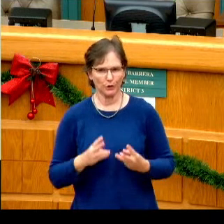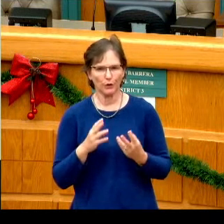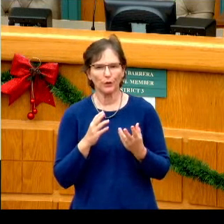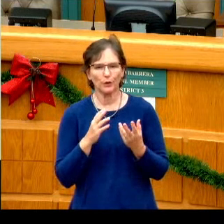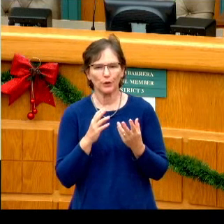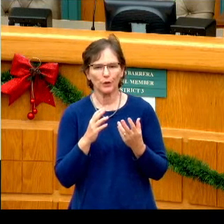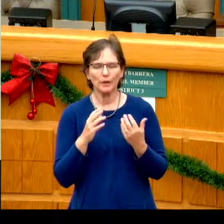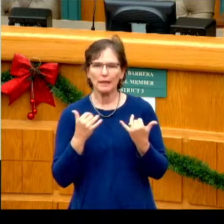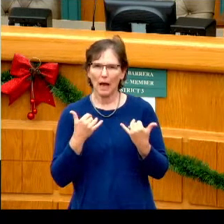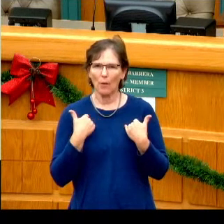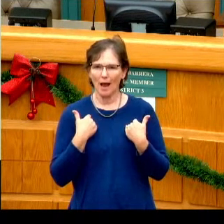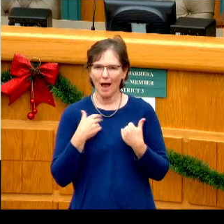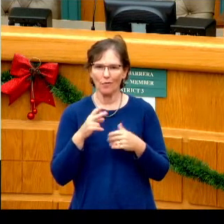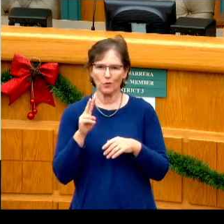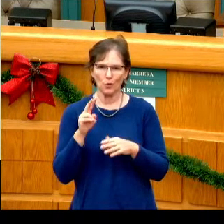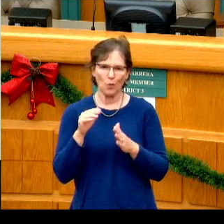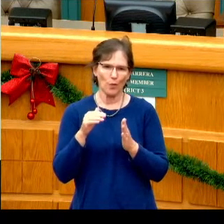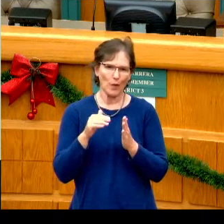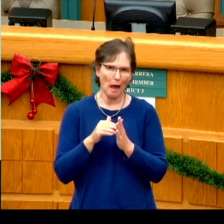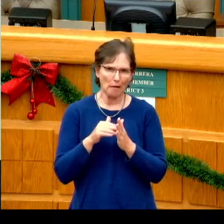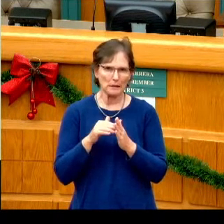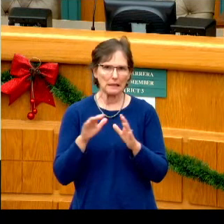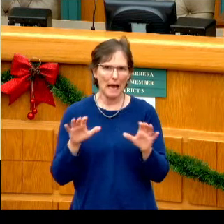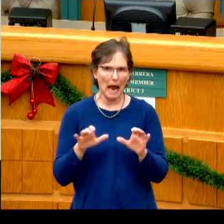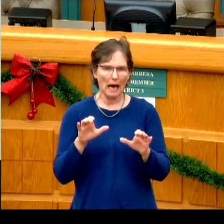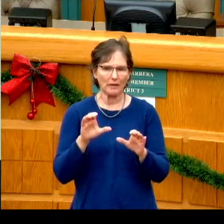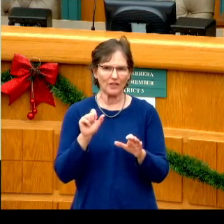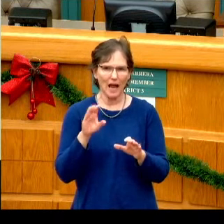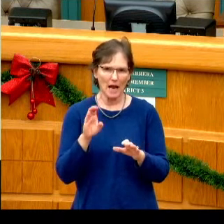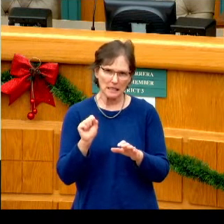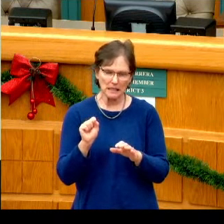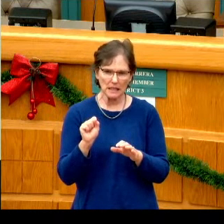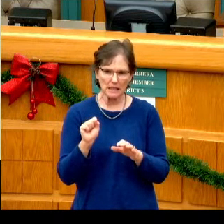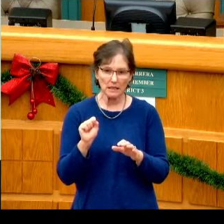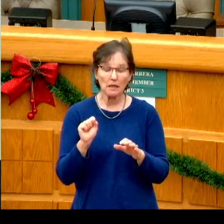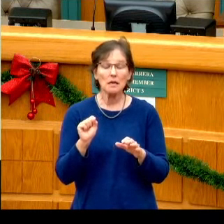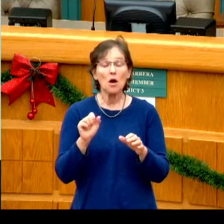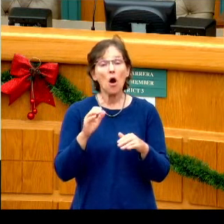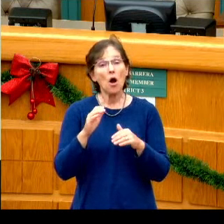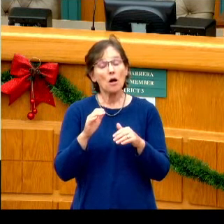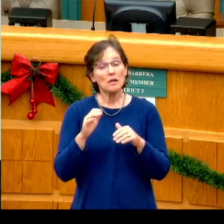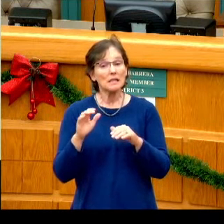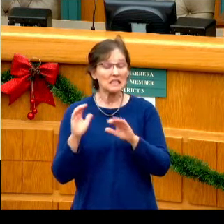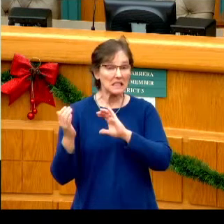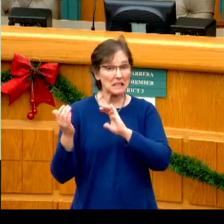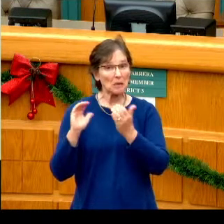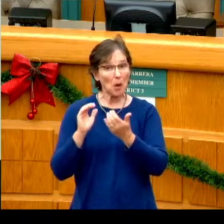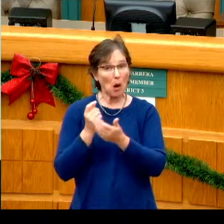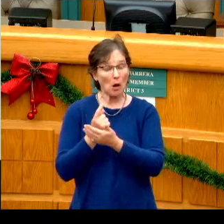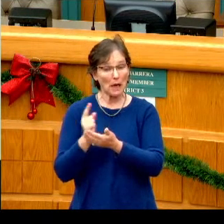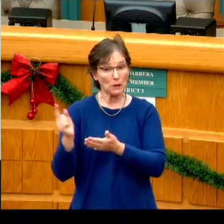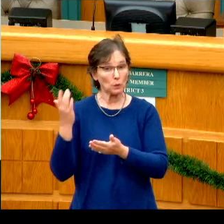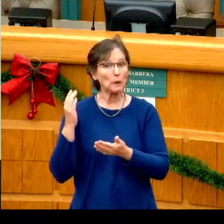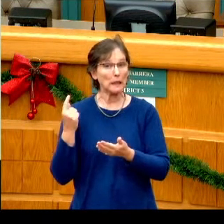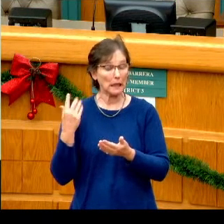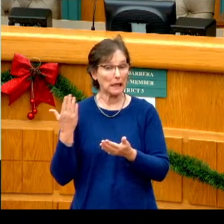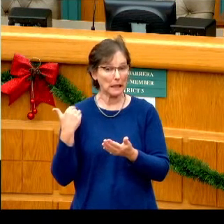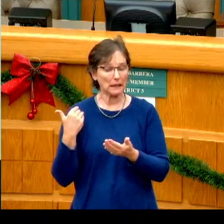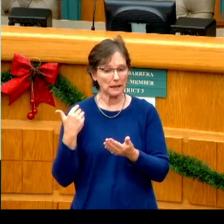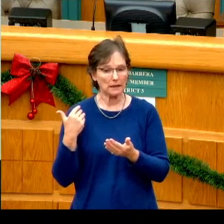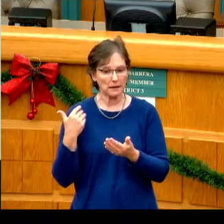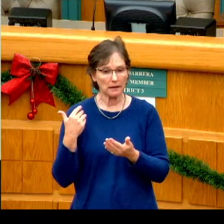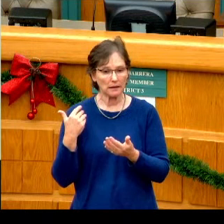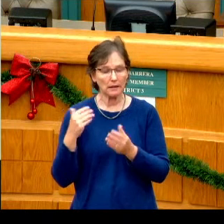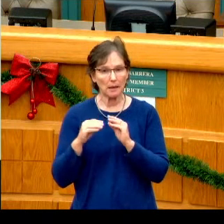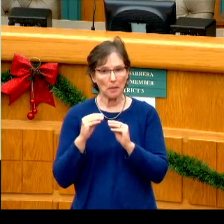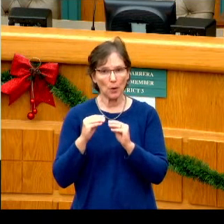in the Coastal Bend. And that's not much more than last week. And if you look at the graph really closely below the word cases, you can see that it's leveled